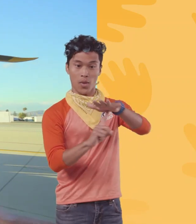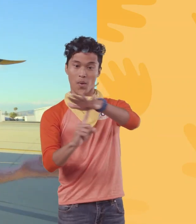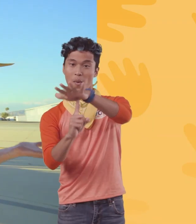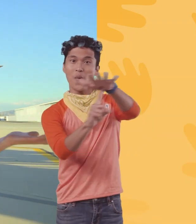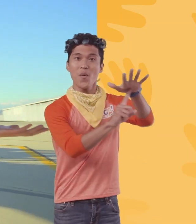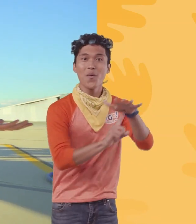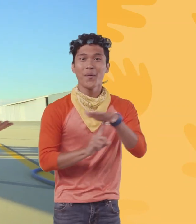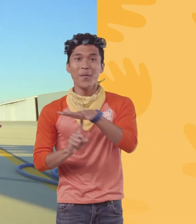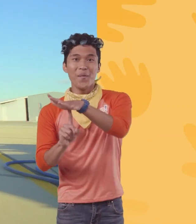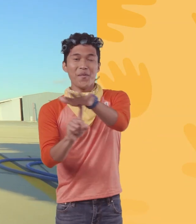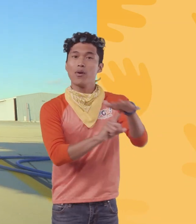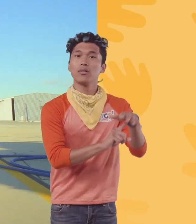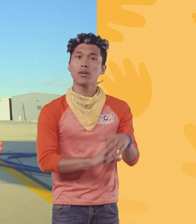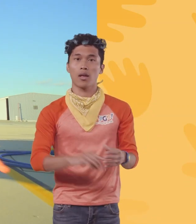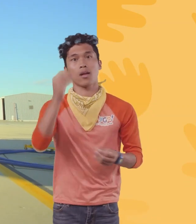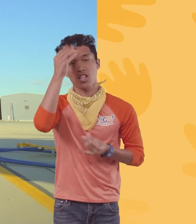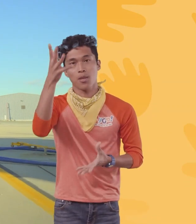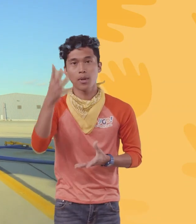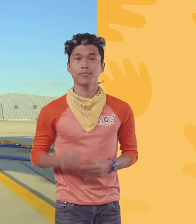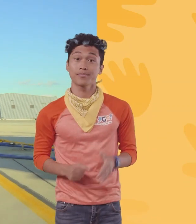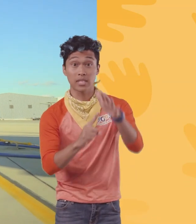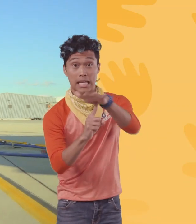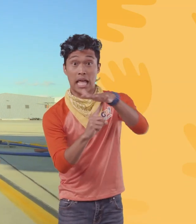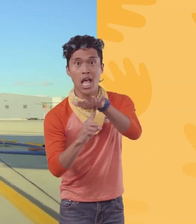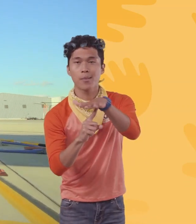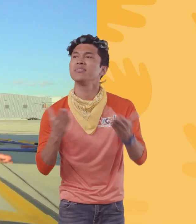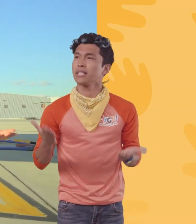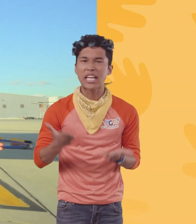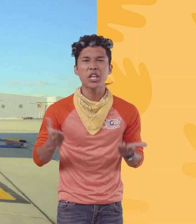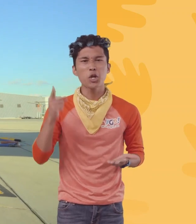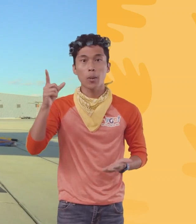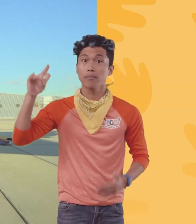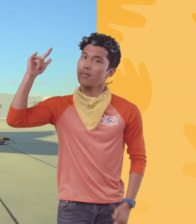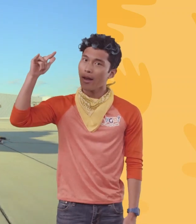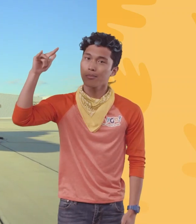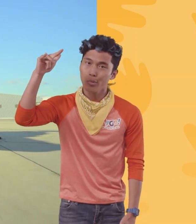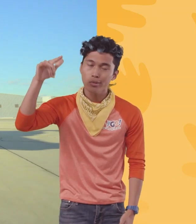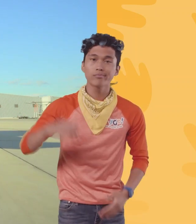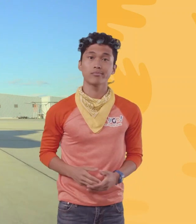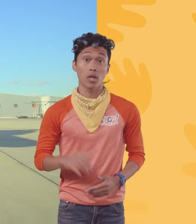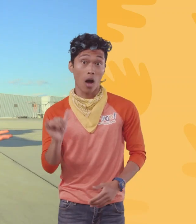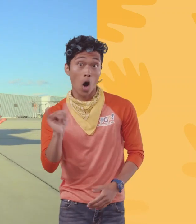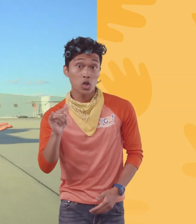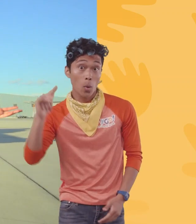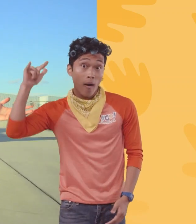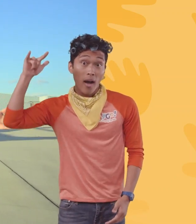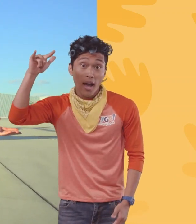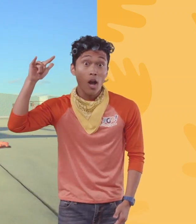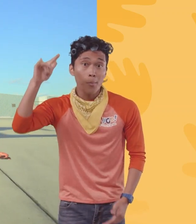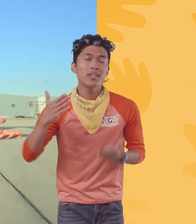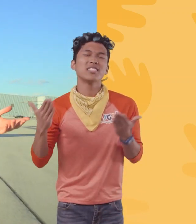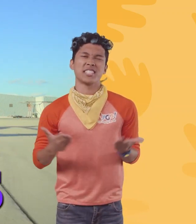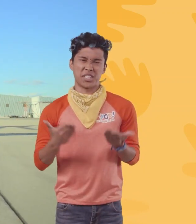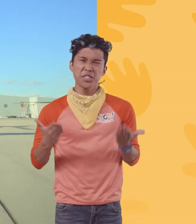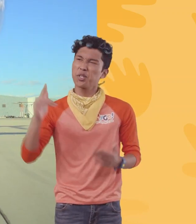Riding the helicopter. Okay, just to let you know, helicopters are at airports, and also airplanes are